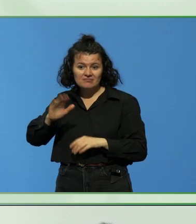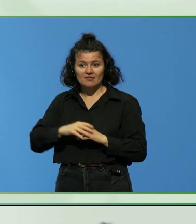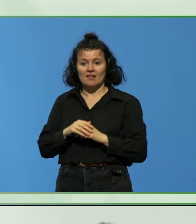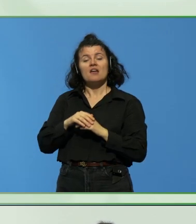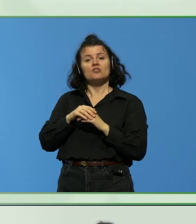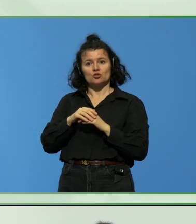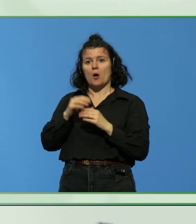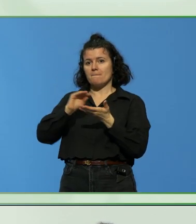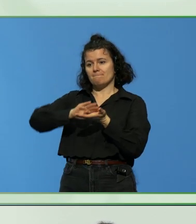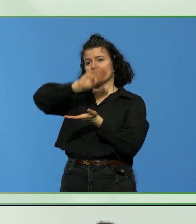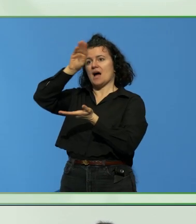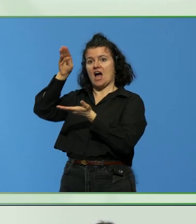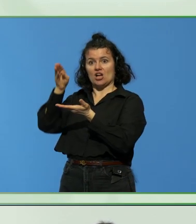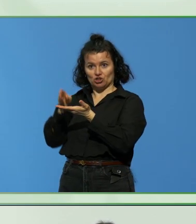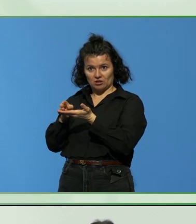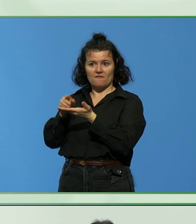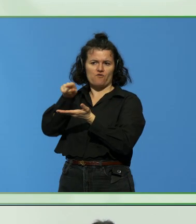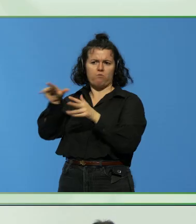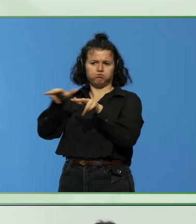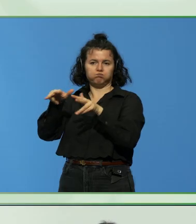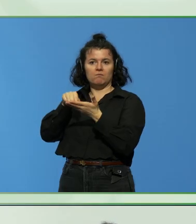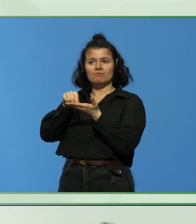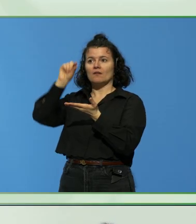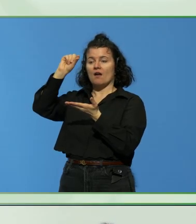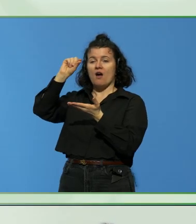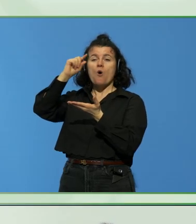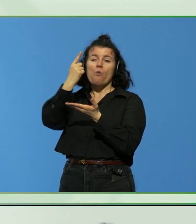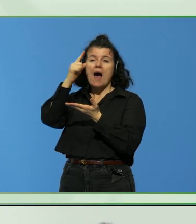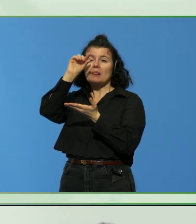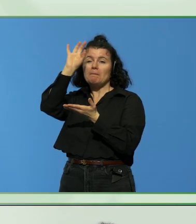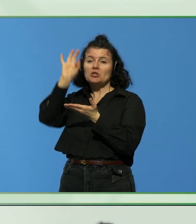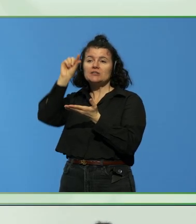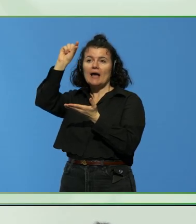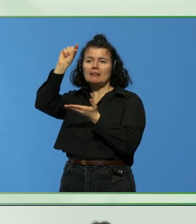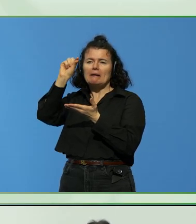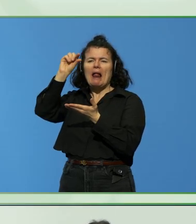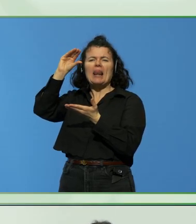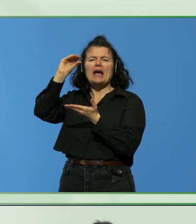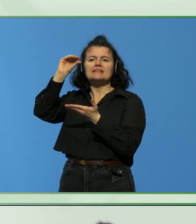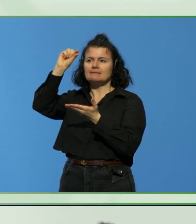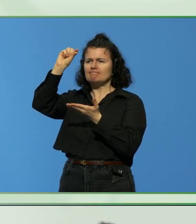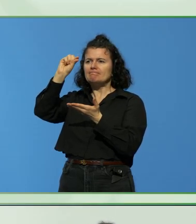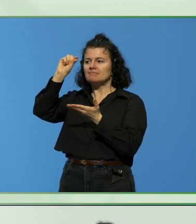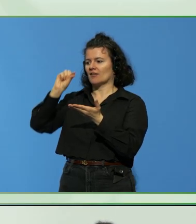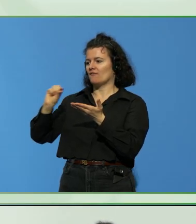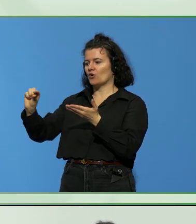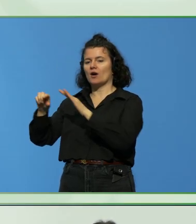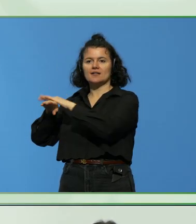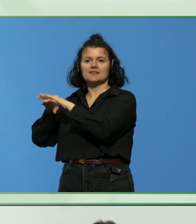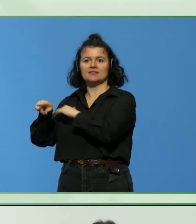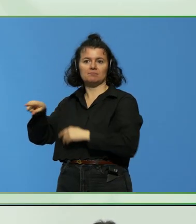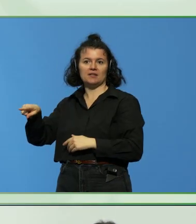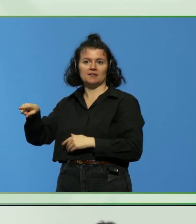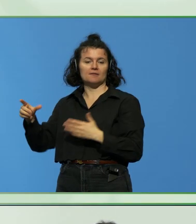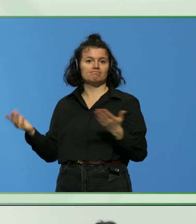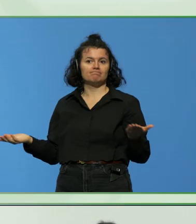event budget was allocated to accessibility measures. Most improvements came from